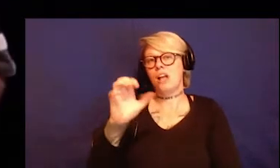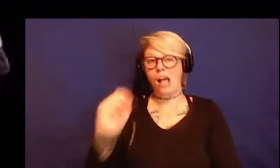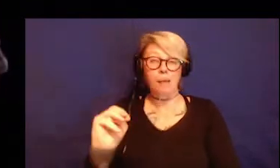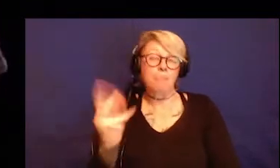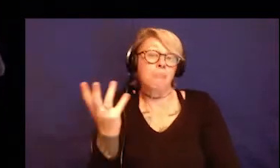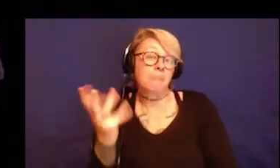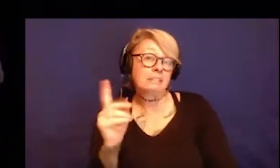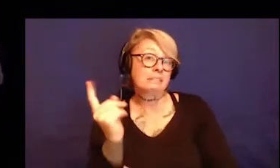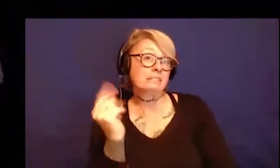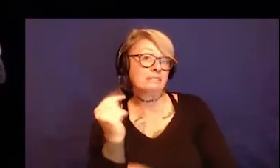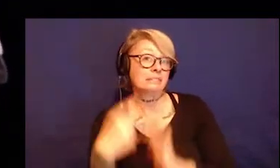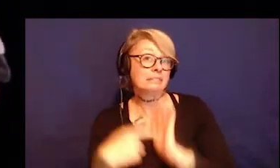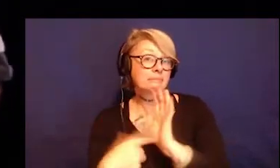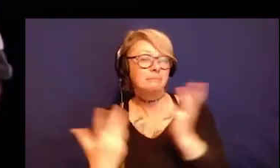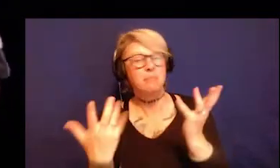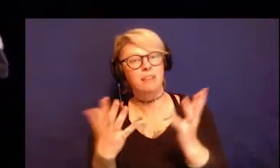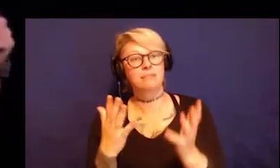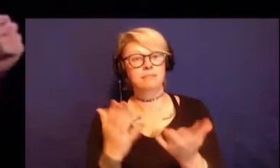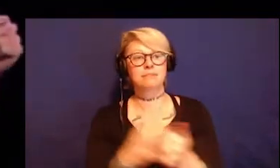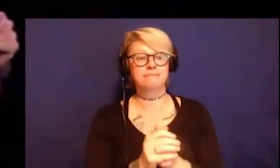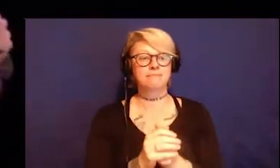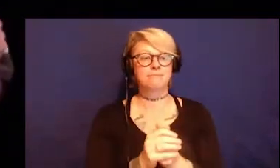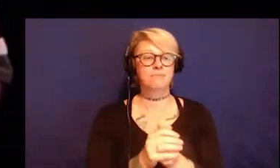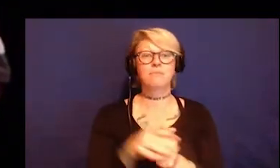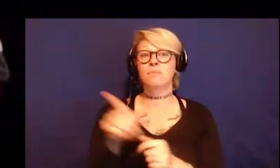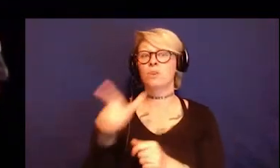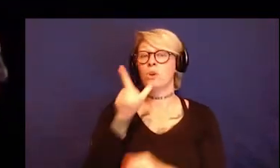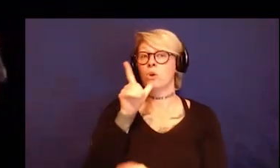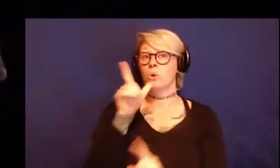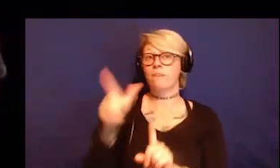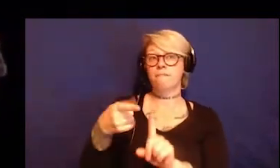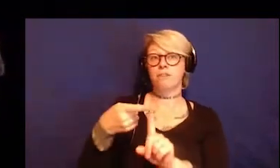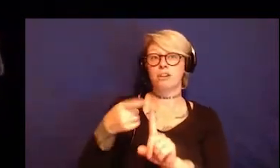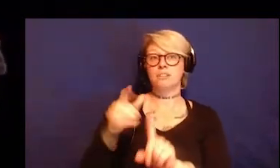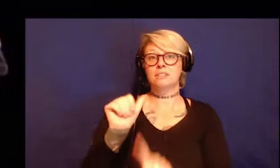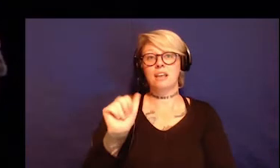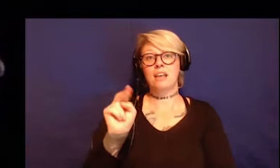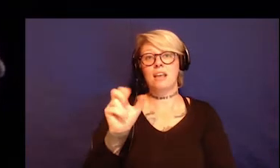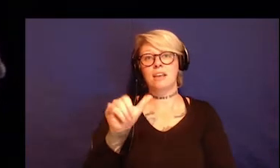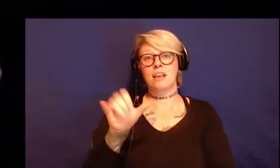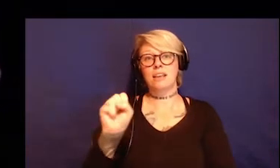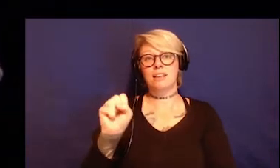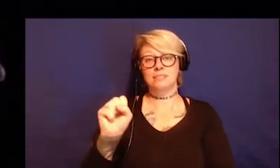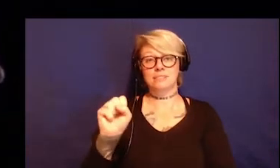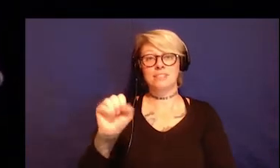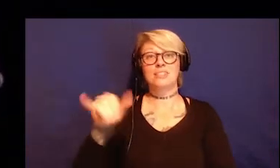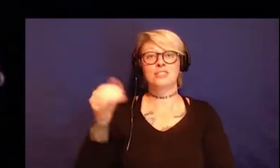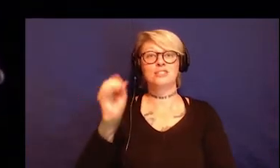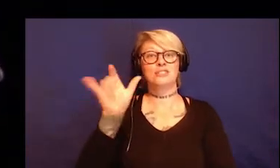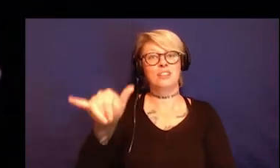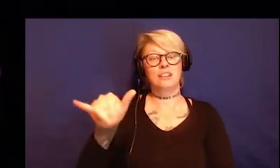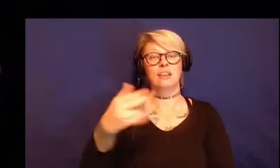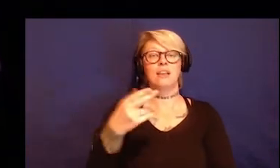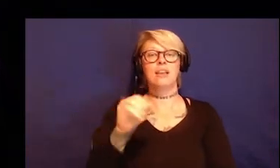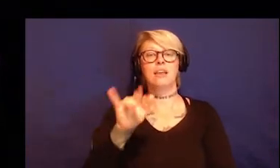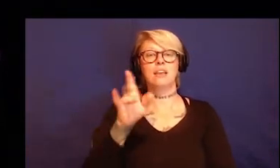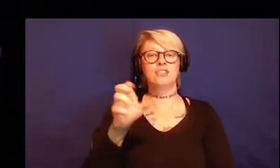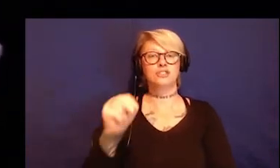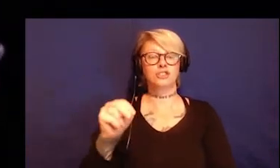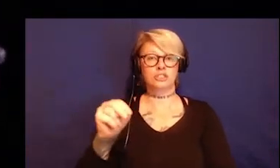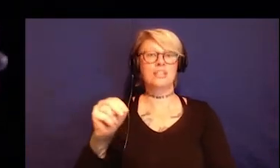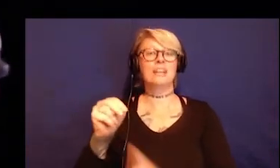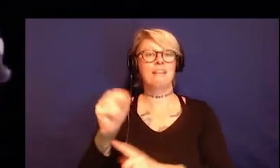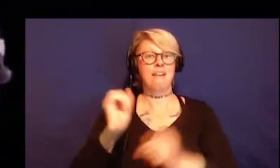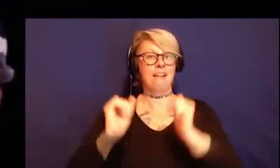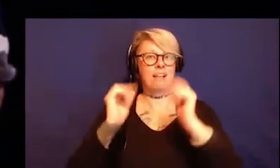theatrical. Our first piece is by Anaïs Danfous-Joly, a Haitian-born actress and activist,